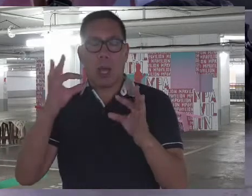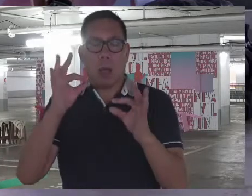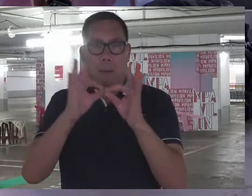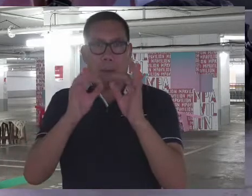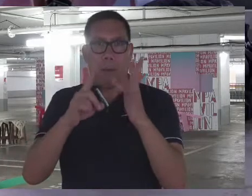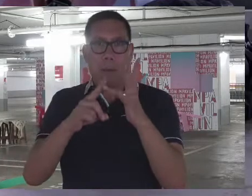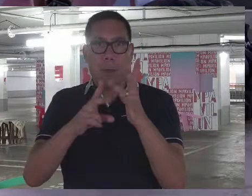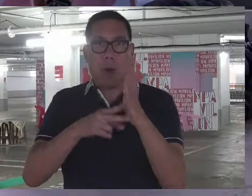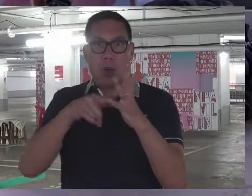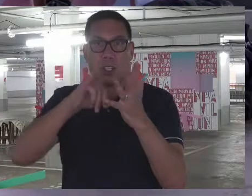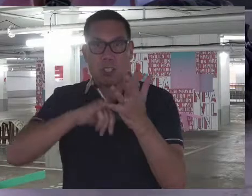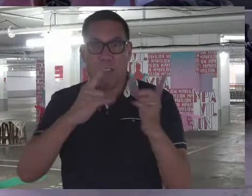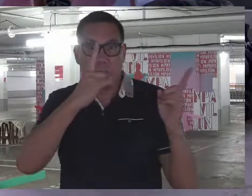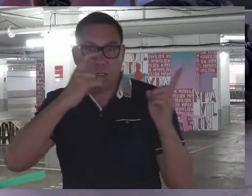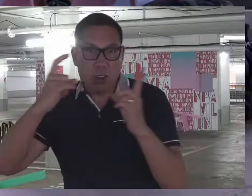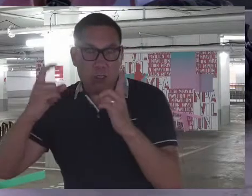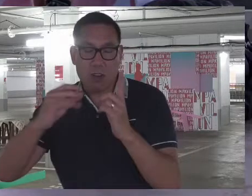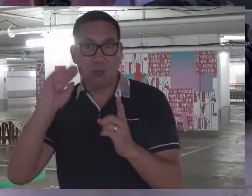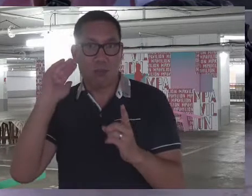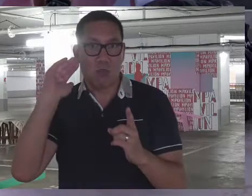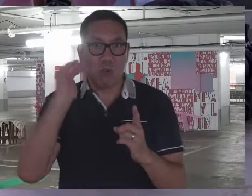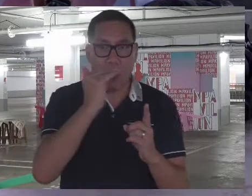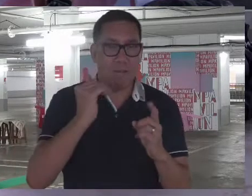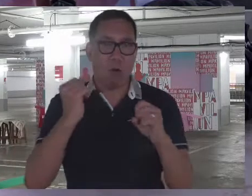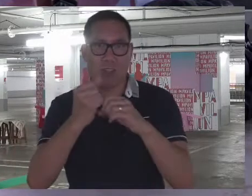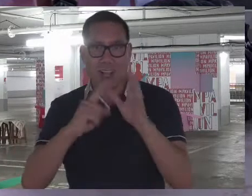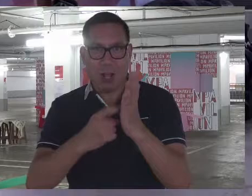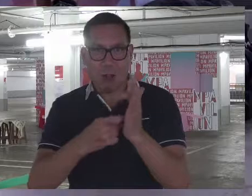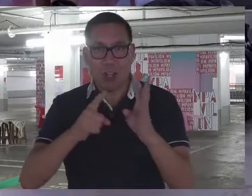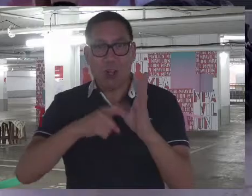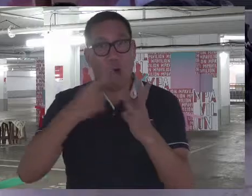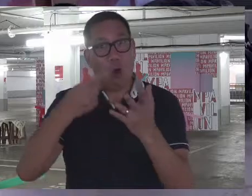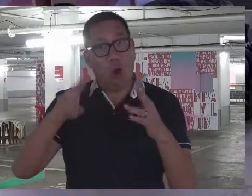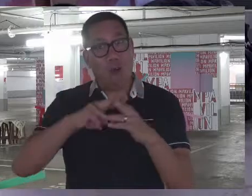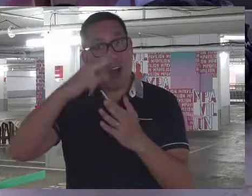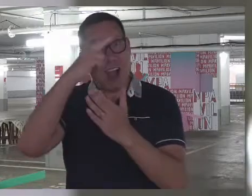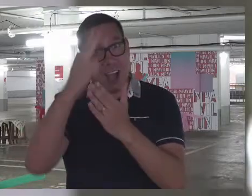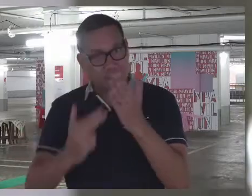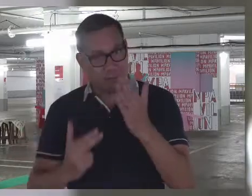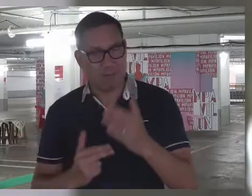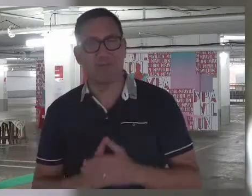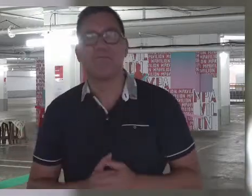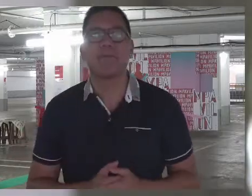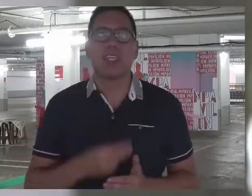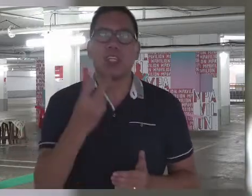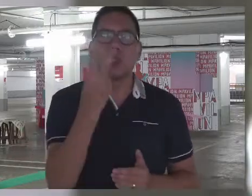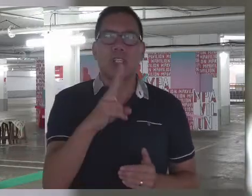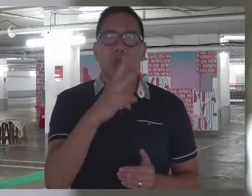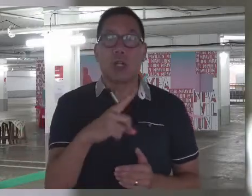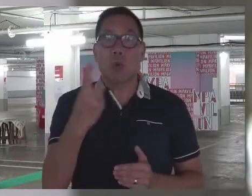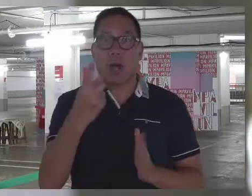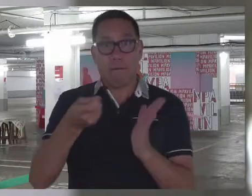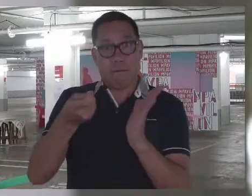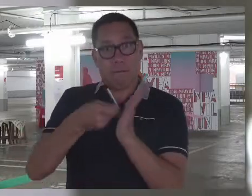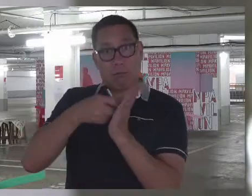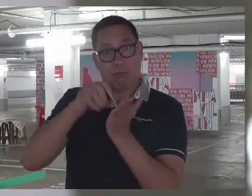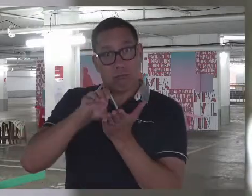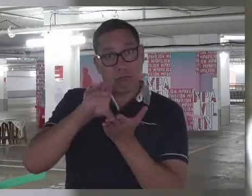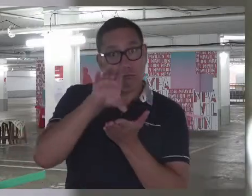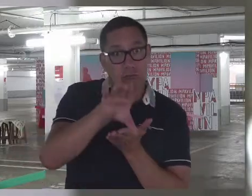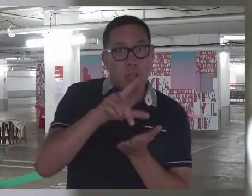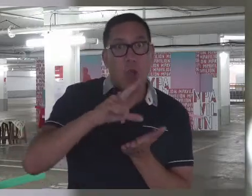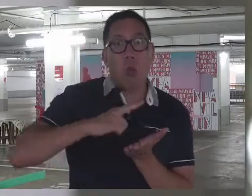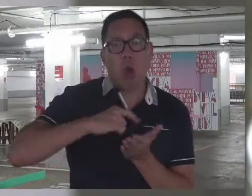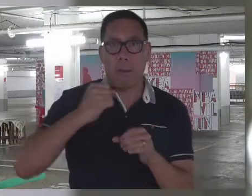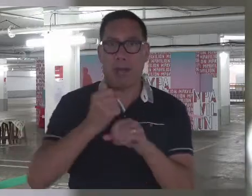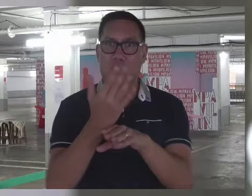at the Monash Gallery of Art. For Photo 2021, she has been commissioned to make